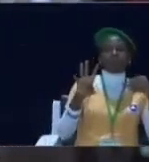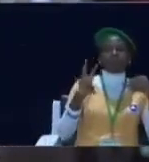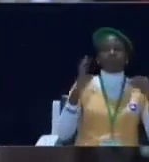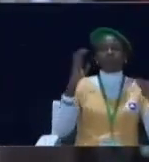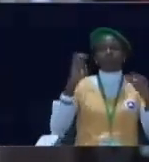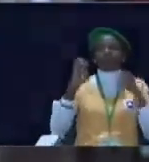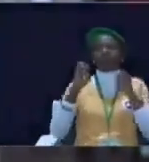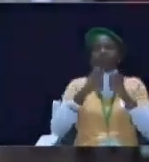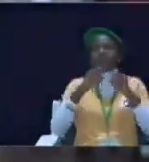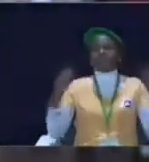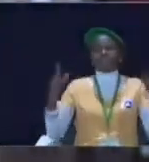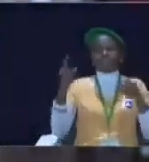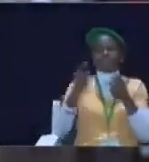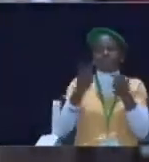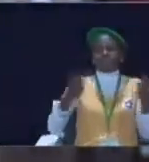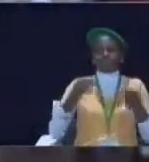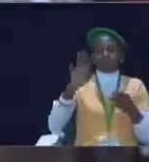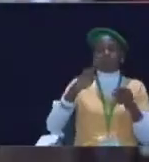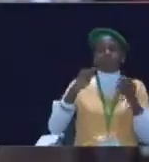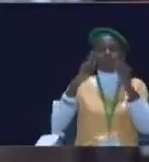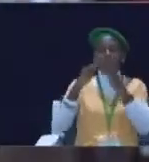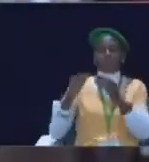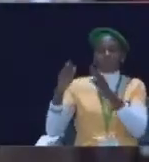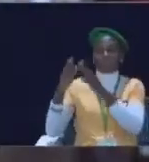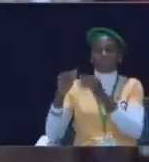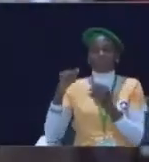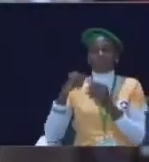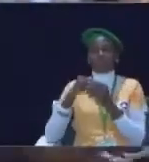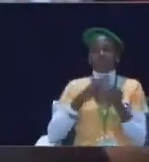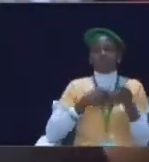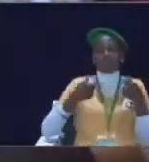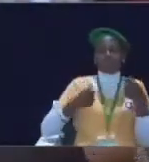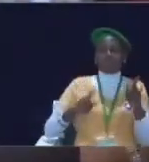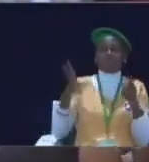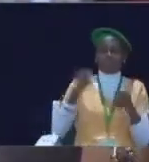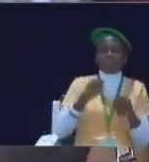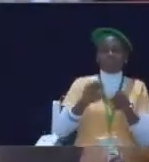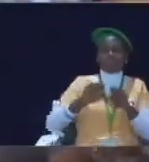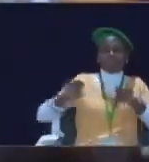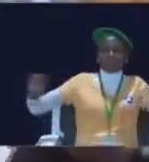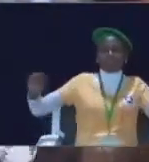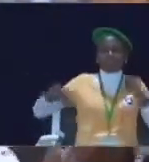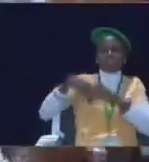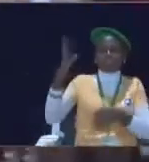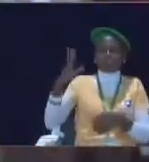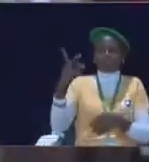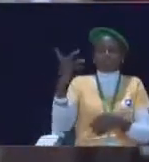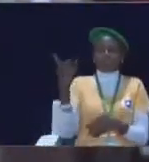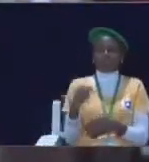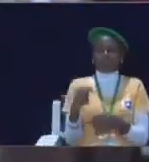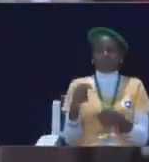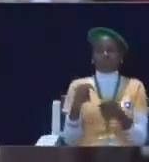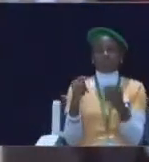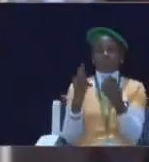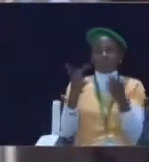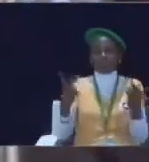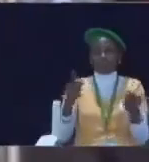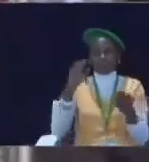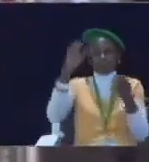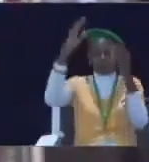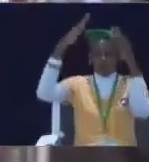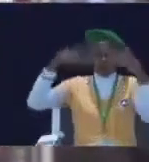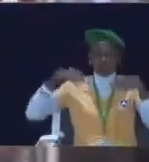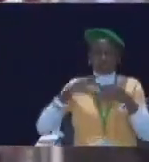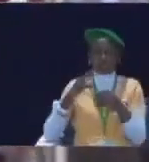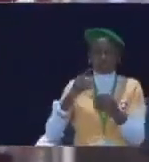Enlarge the place of your tent and let them stretch out the curtains of your dwellings.